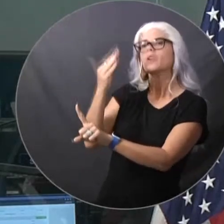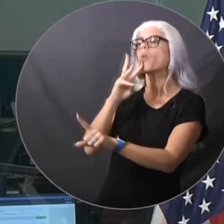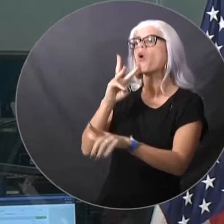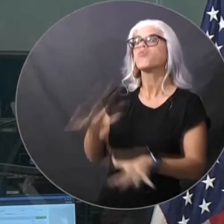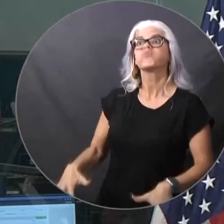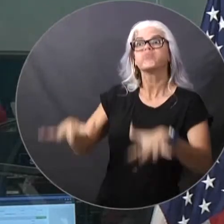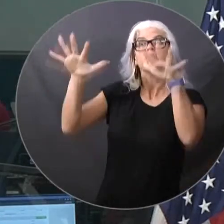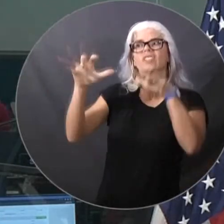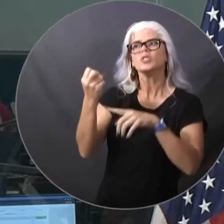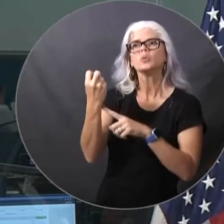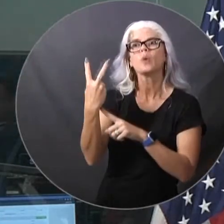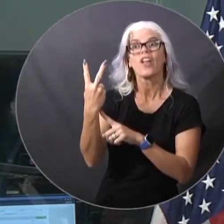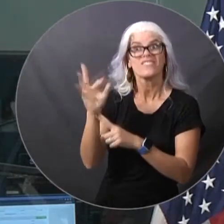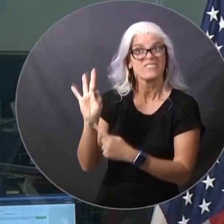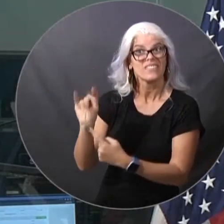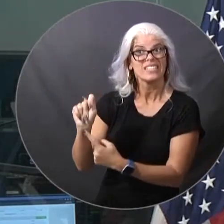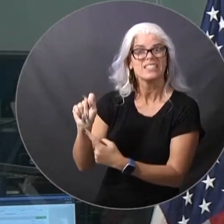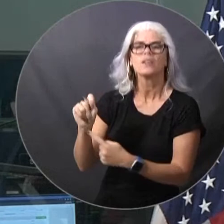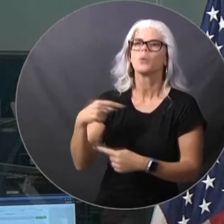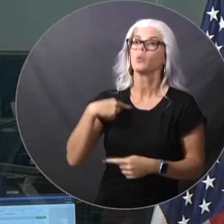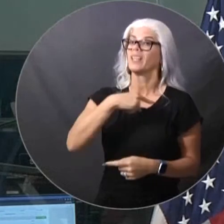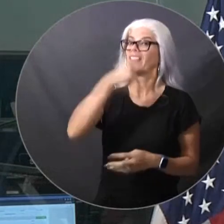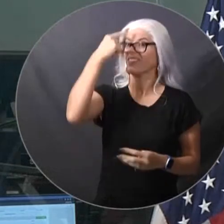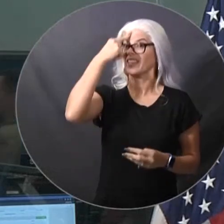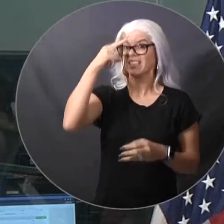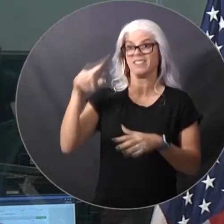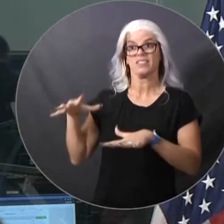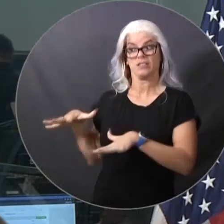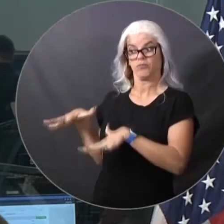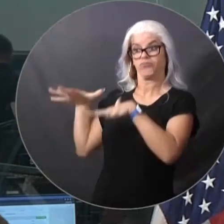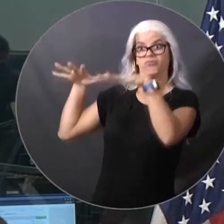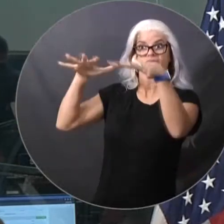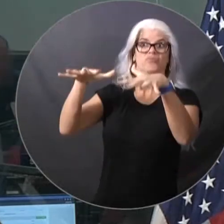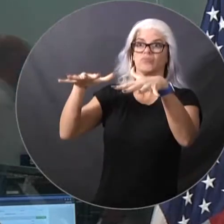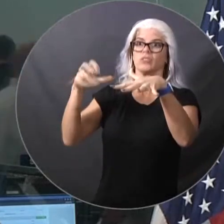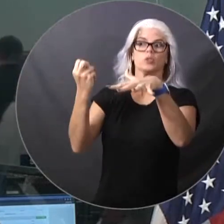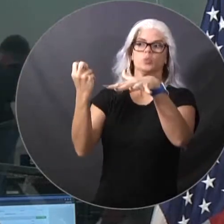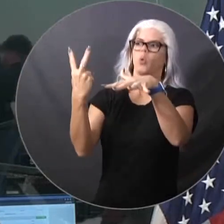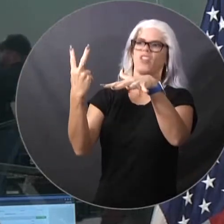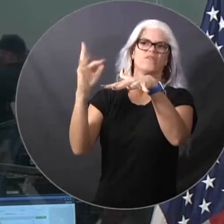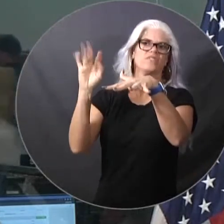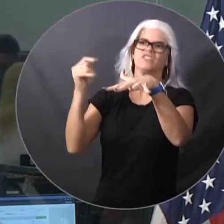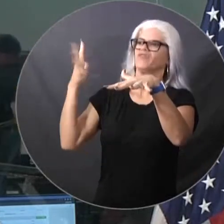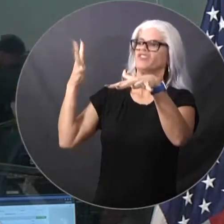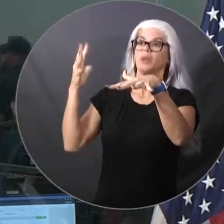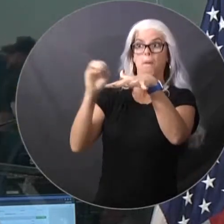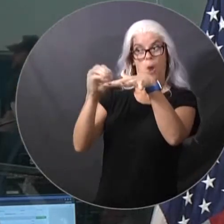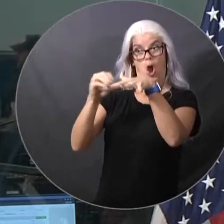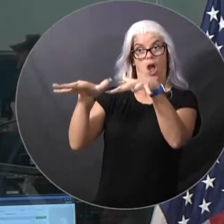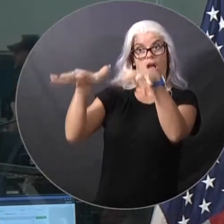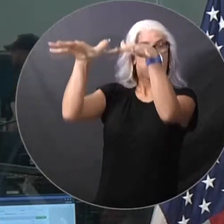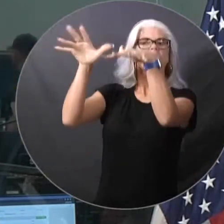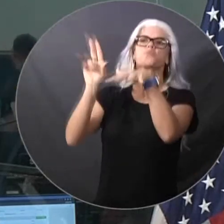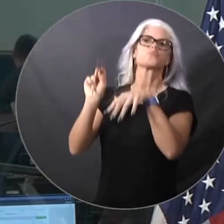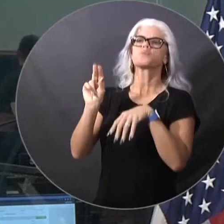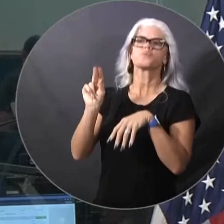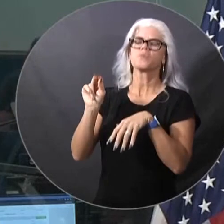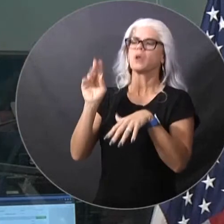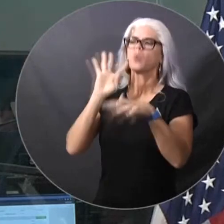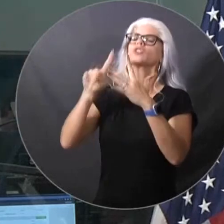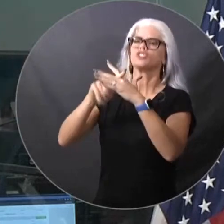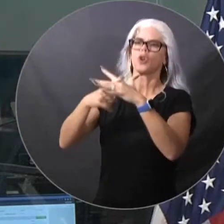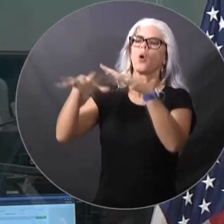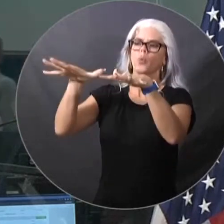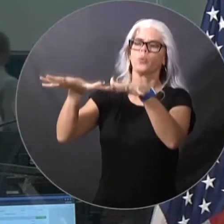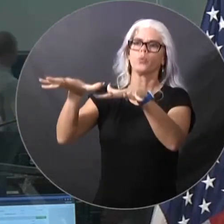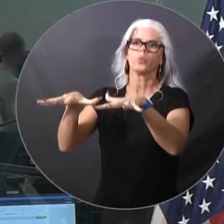storm surge has likely peaked and will likely be less in the coming hours than it has been up to